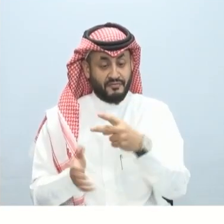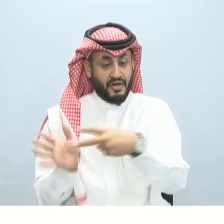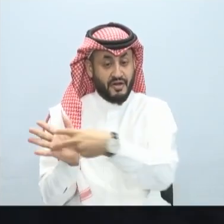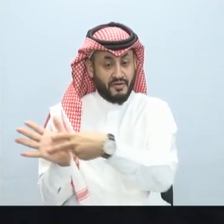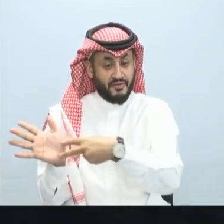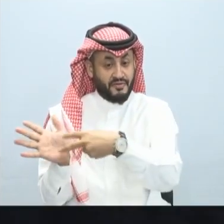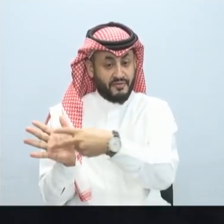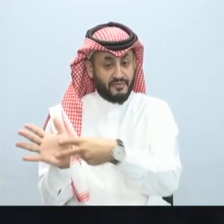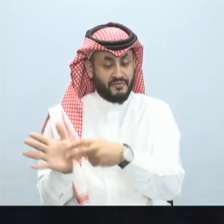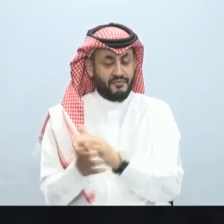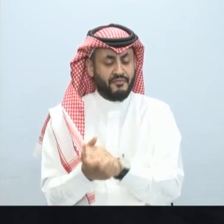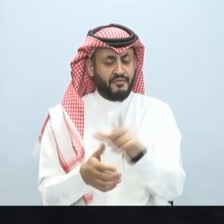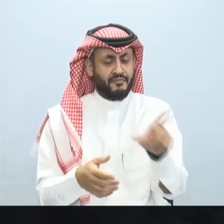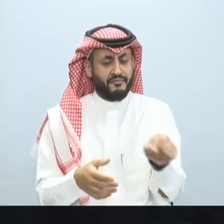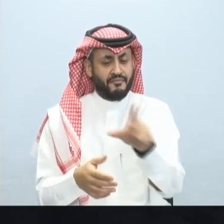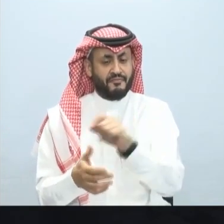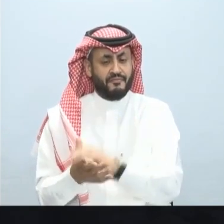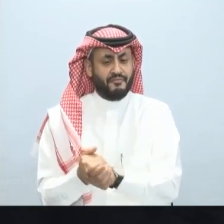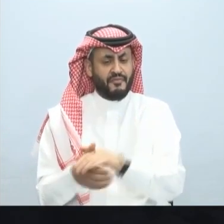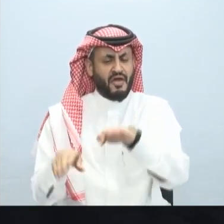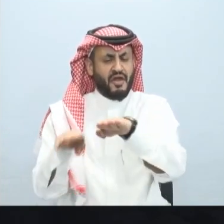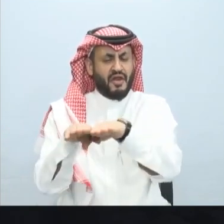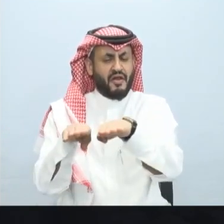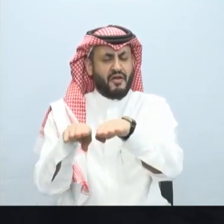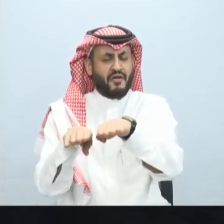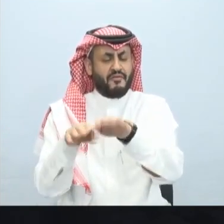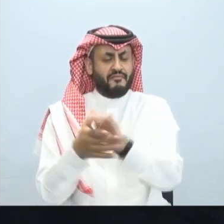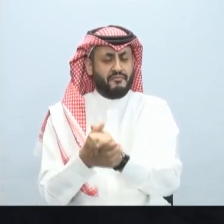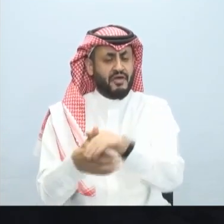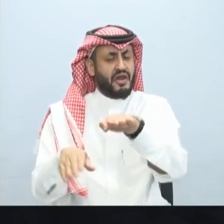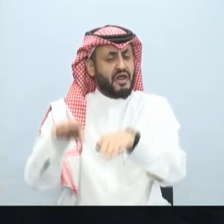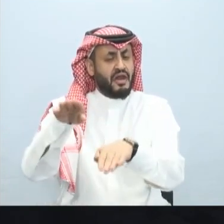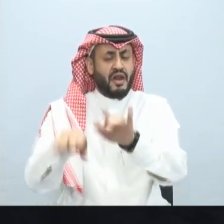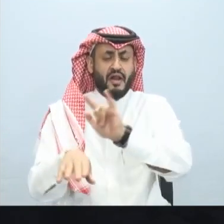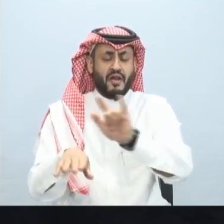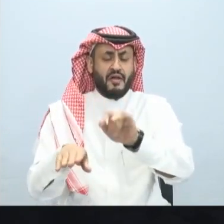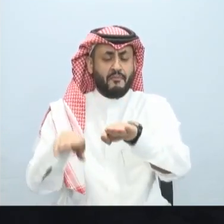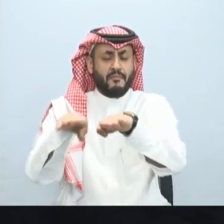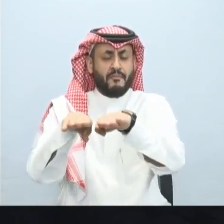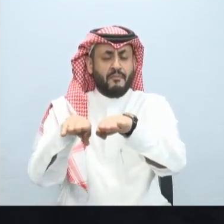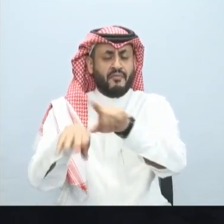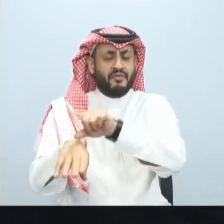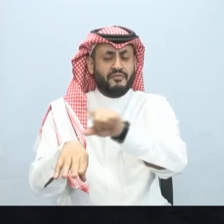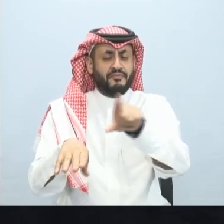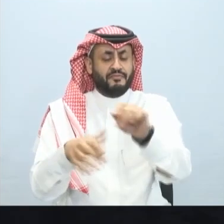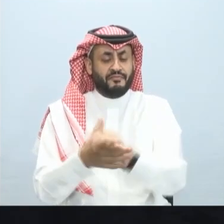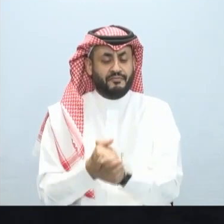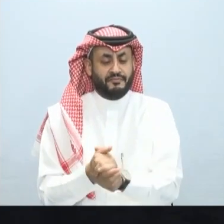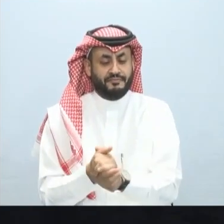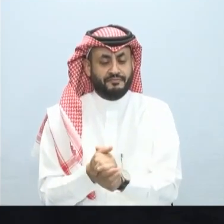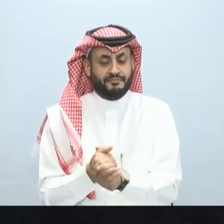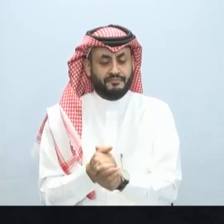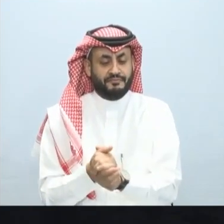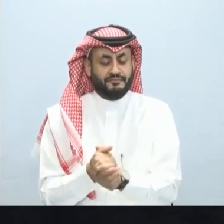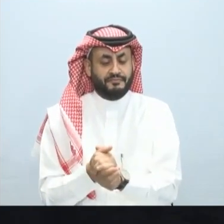positive equal means that there is nothing that is better or worse. There is nothing that is higher or lower. So we can say that